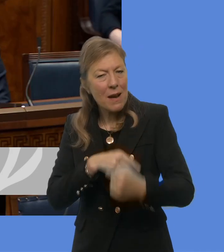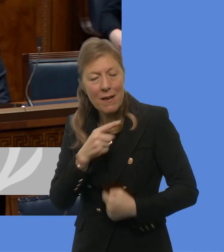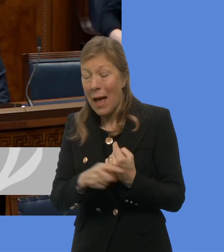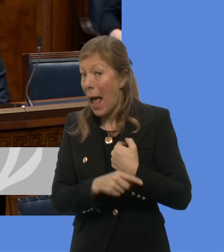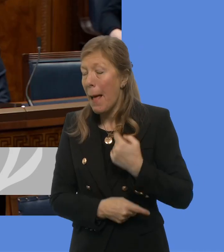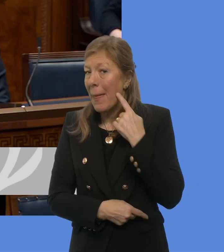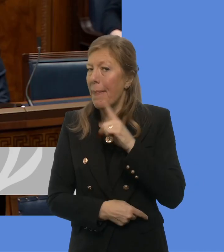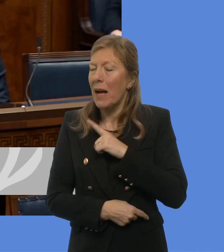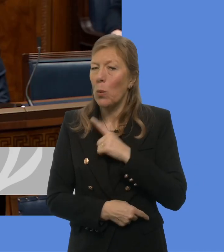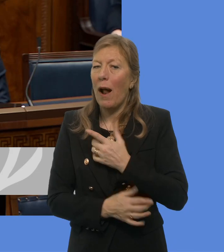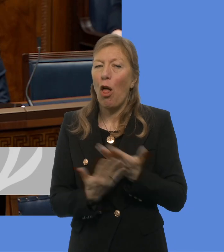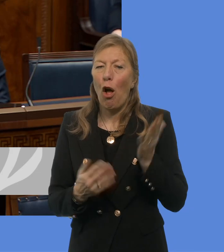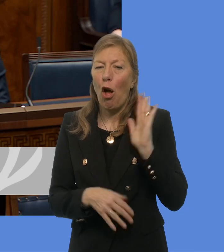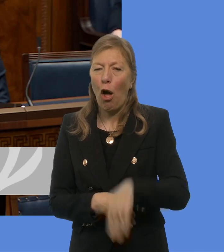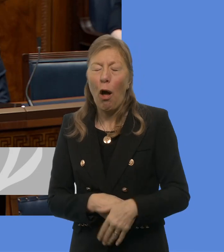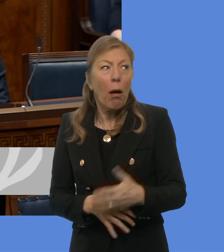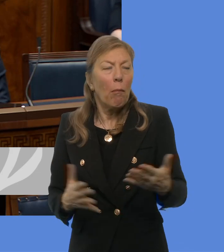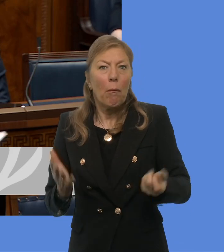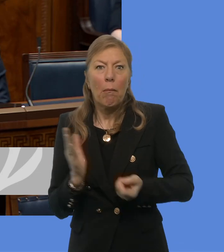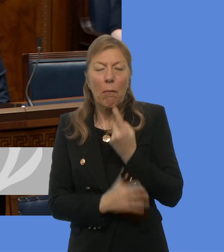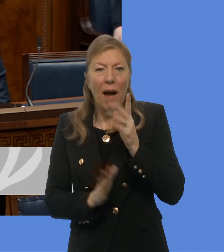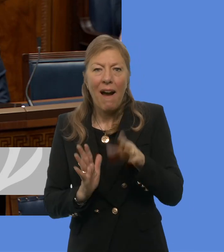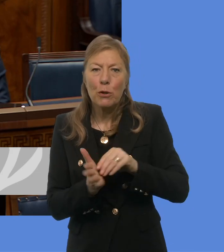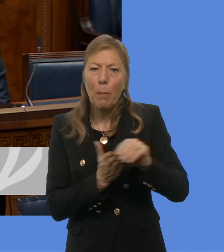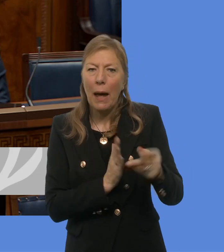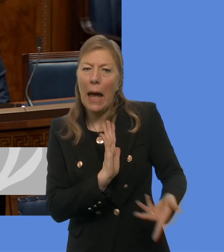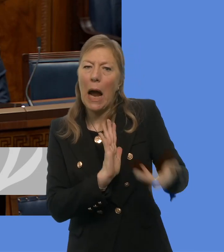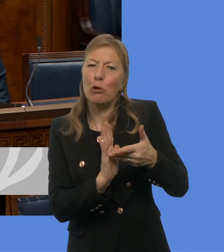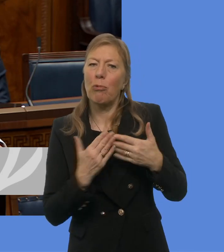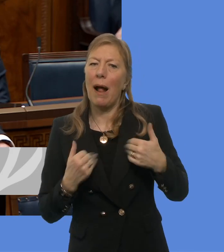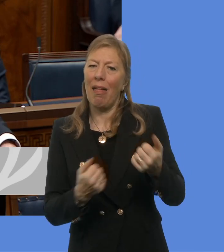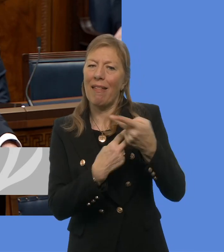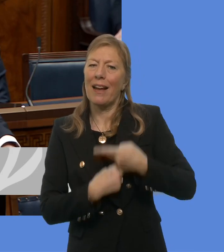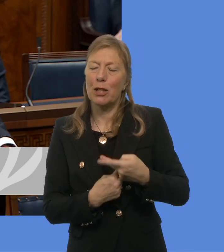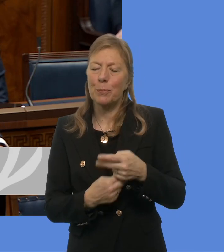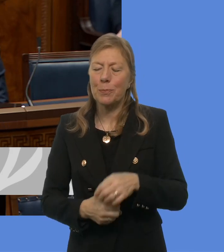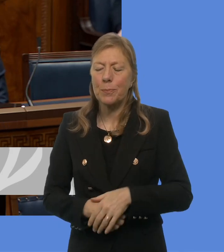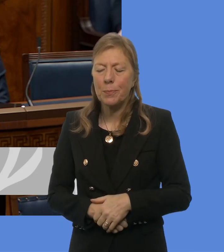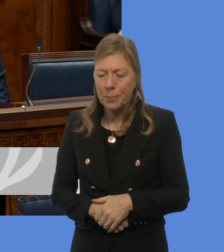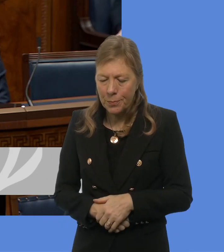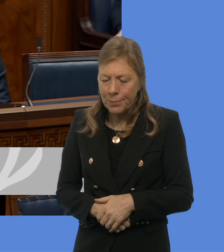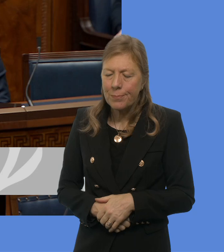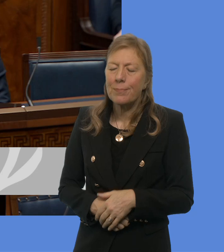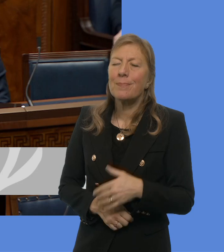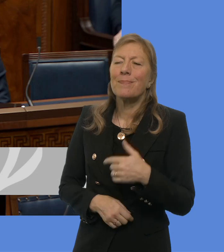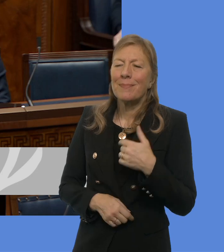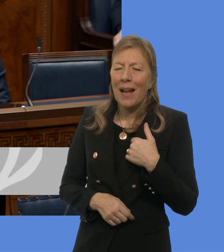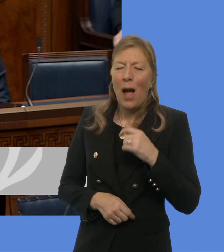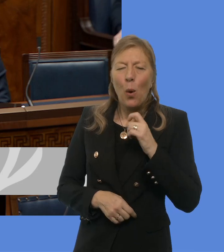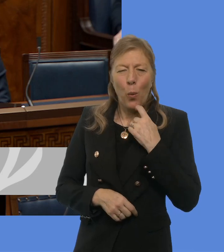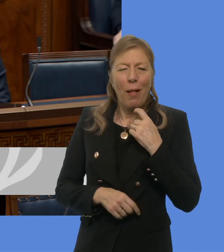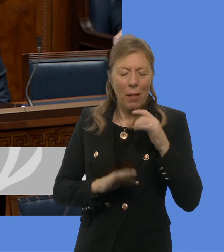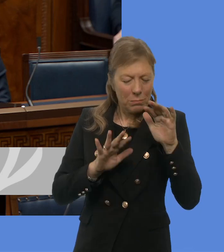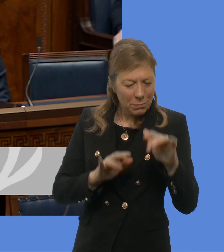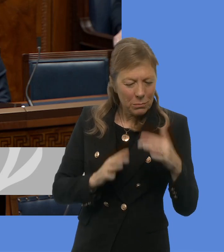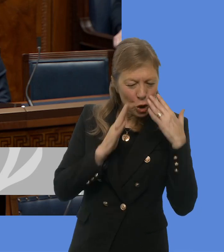I will confirm that this to the member in writing, but it's my belief that these are regulations coming out